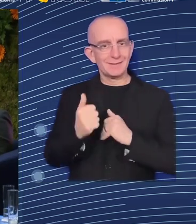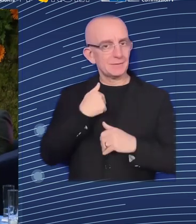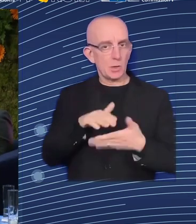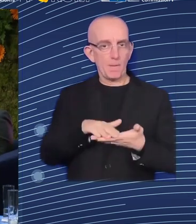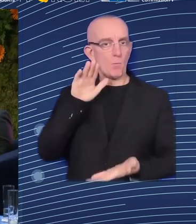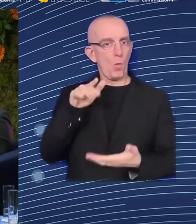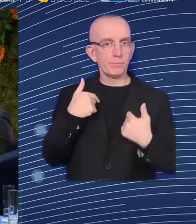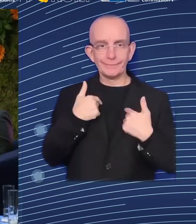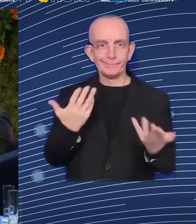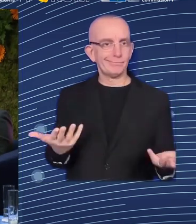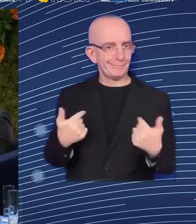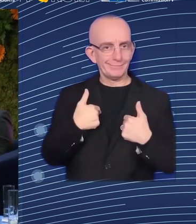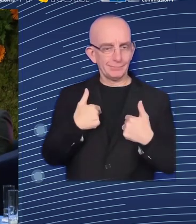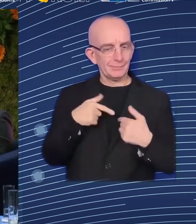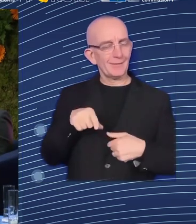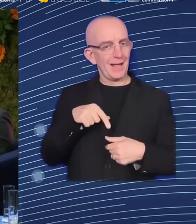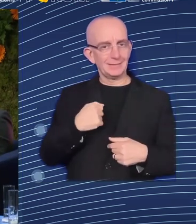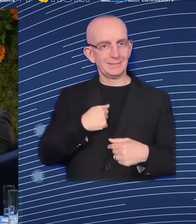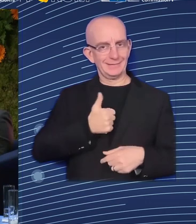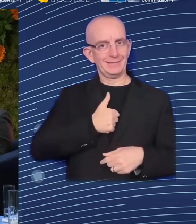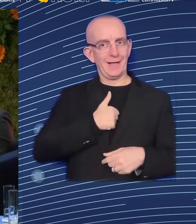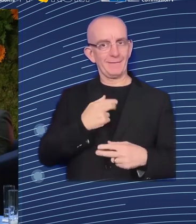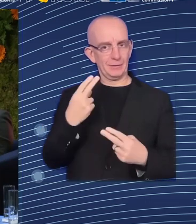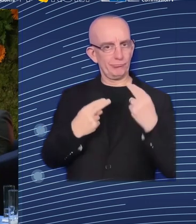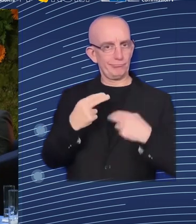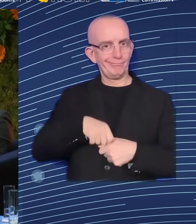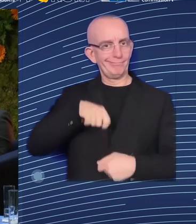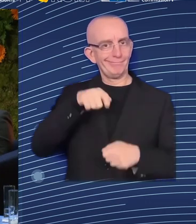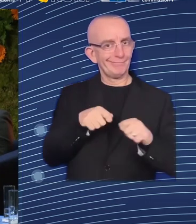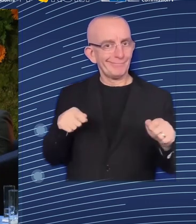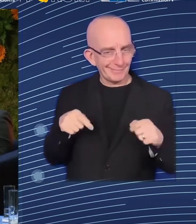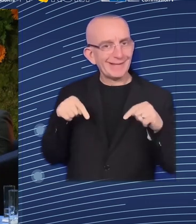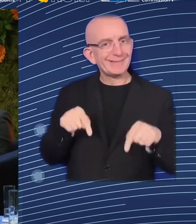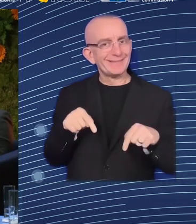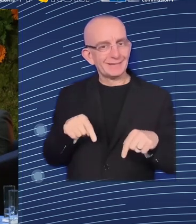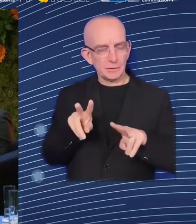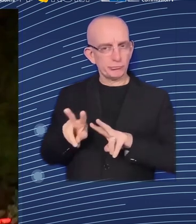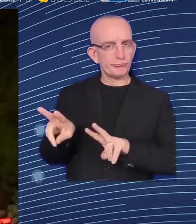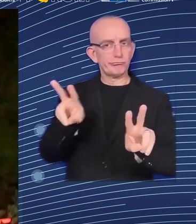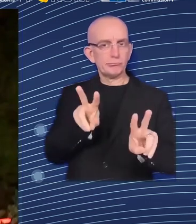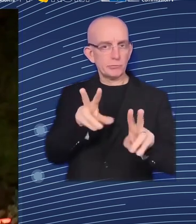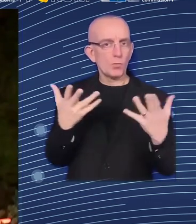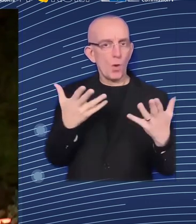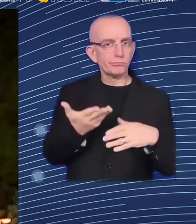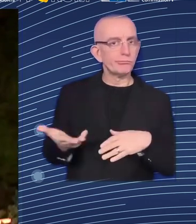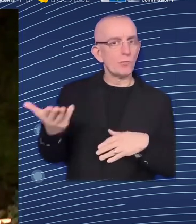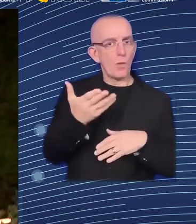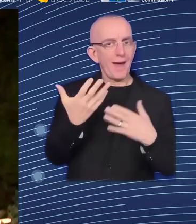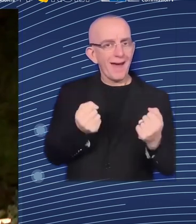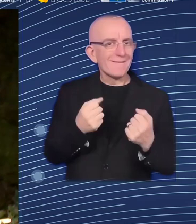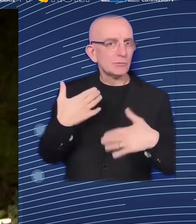very important step. Then also for encouraging uptake of training, using the skills, building on